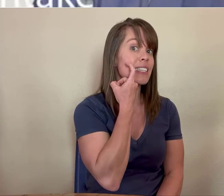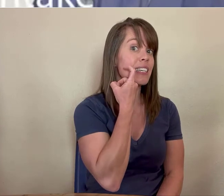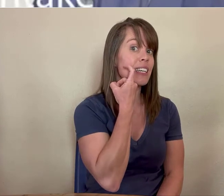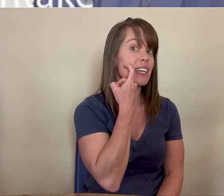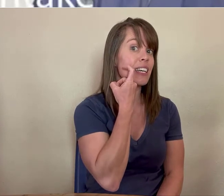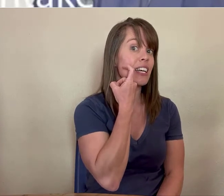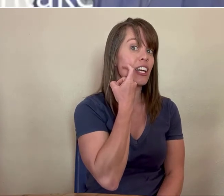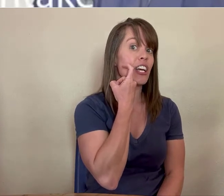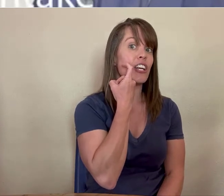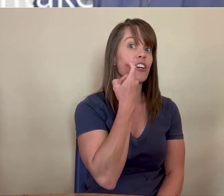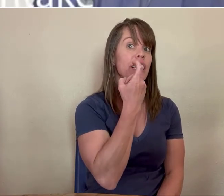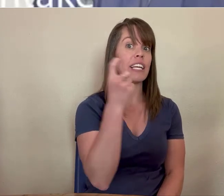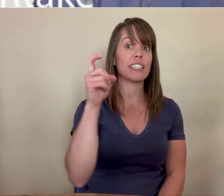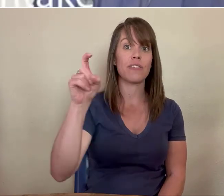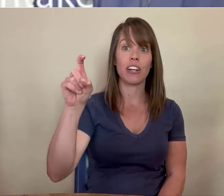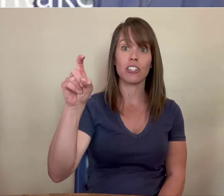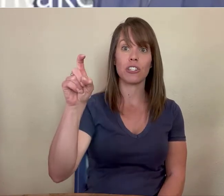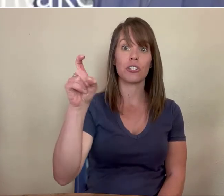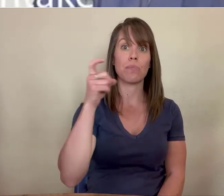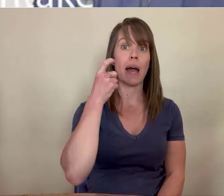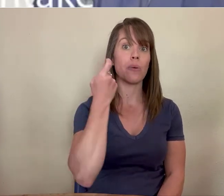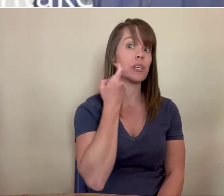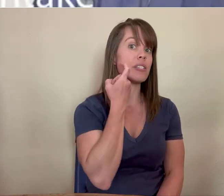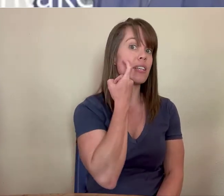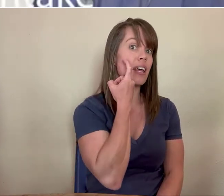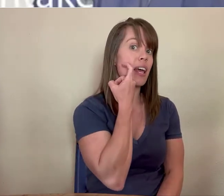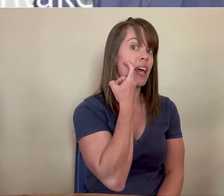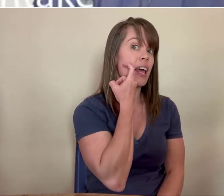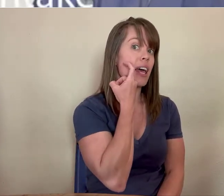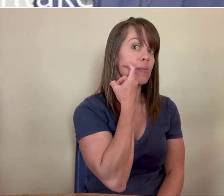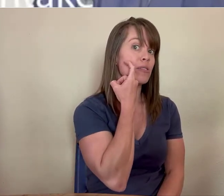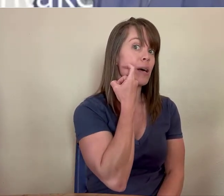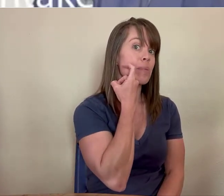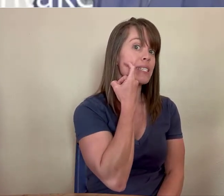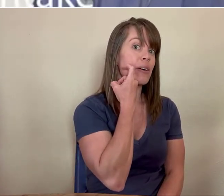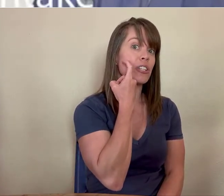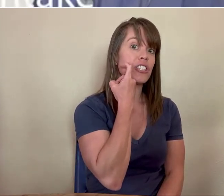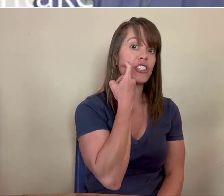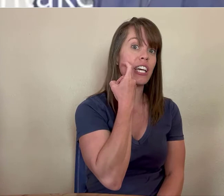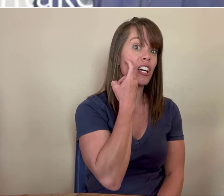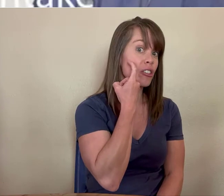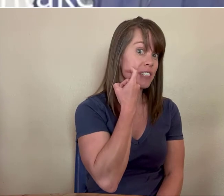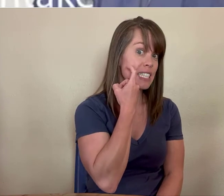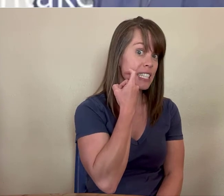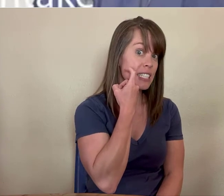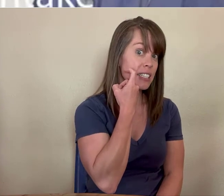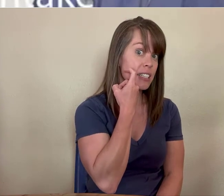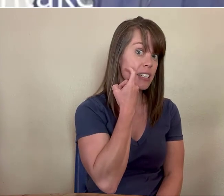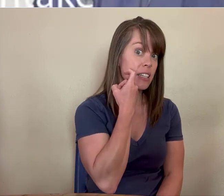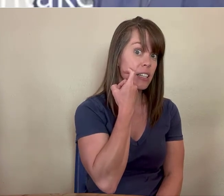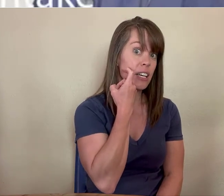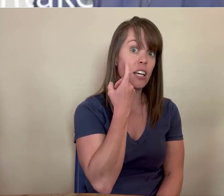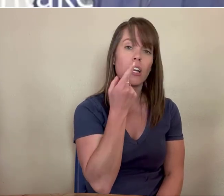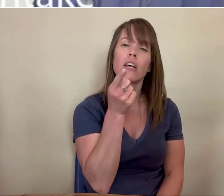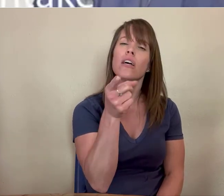Recent. Your index finger turns backwards and moves up and down on your cheek. Recent.